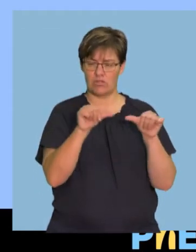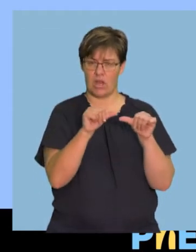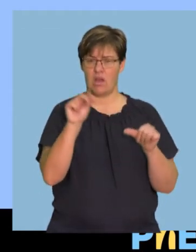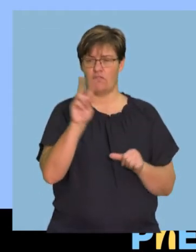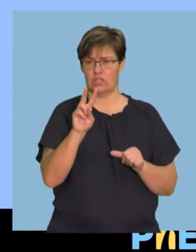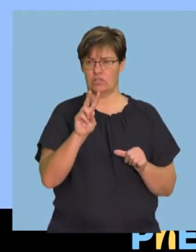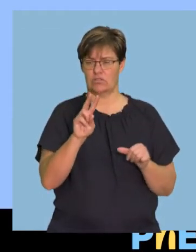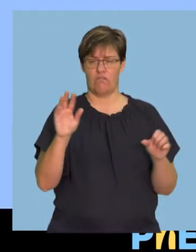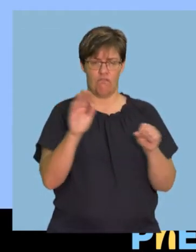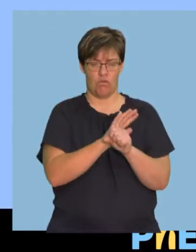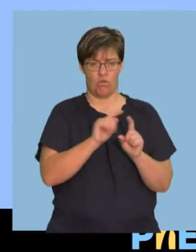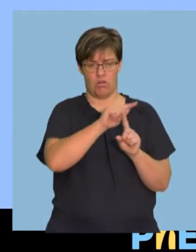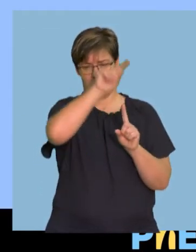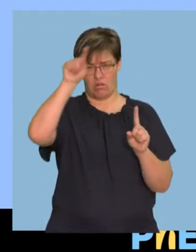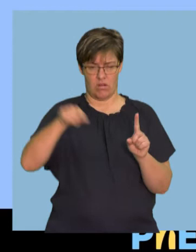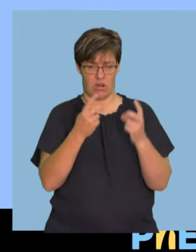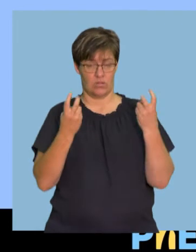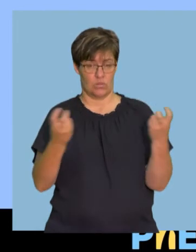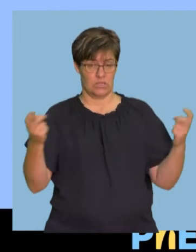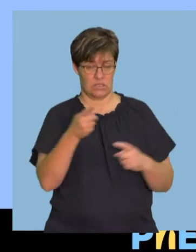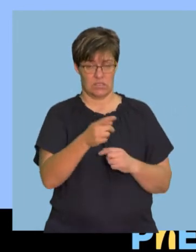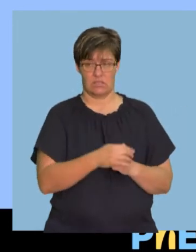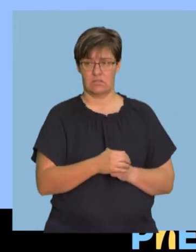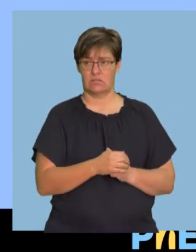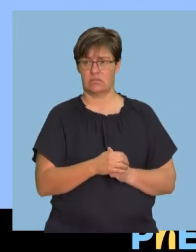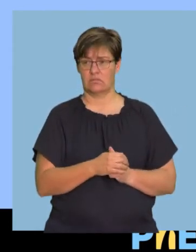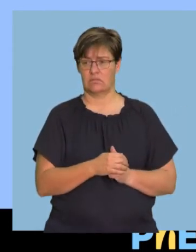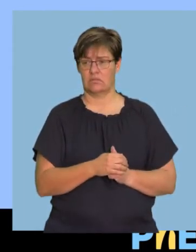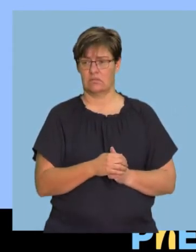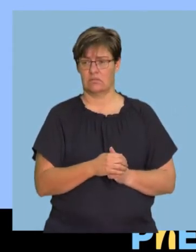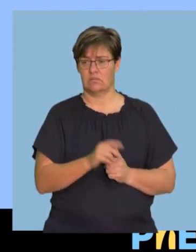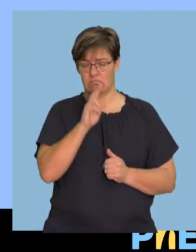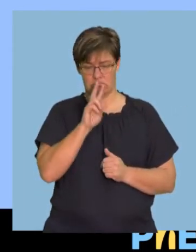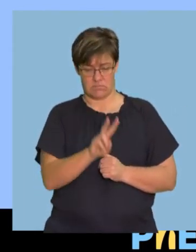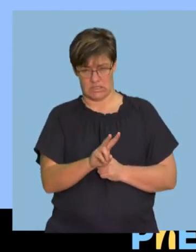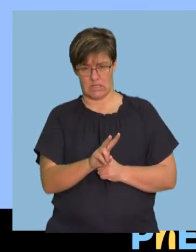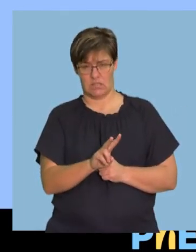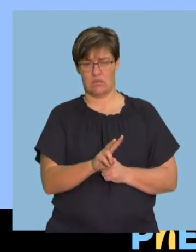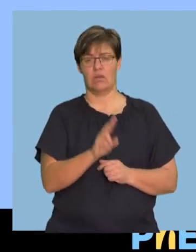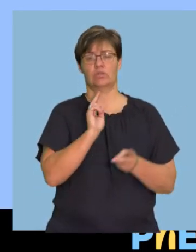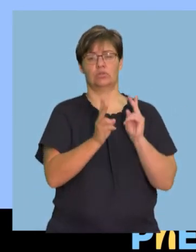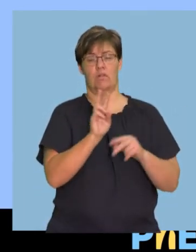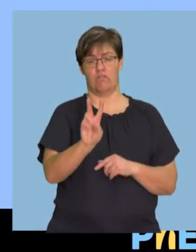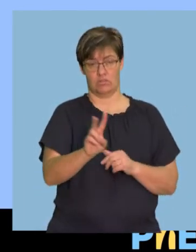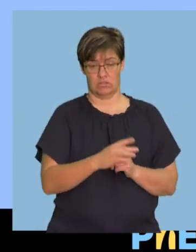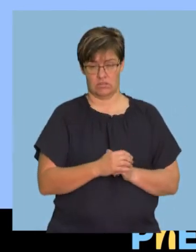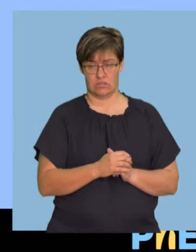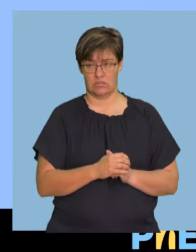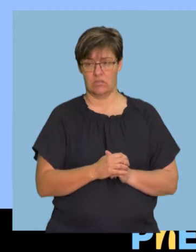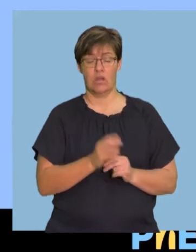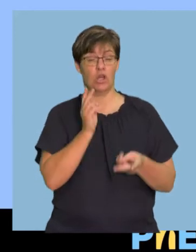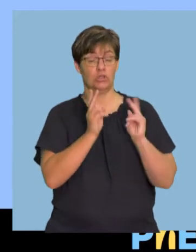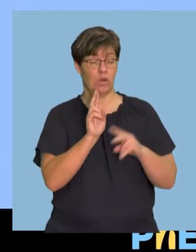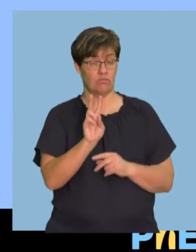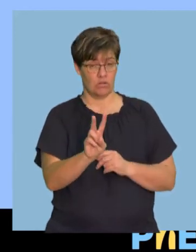let's measure the voltage across the source, okay? The voltage across the source, we can tell it says